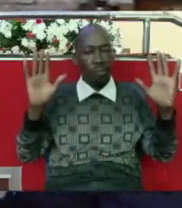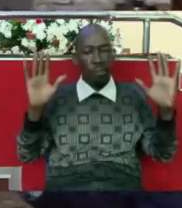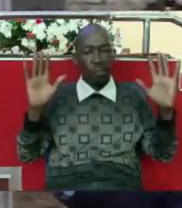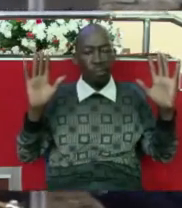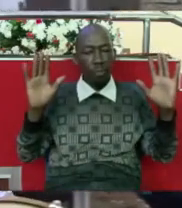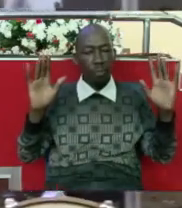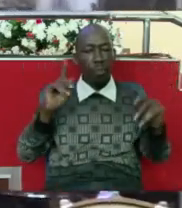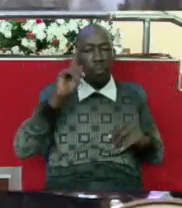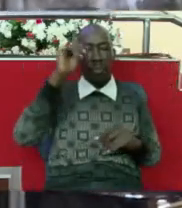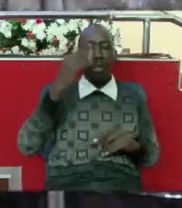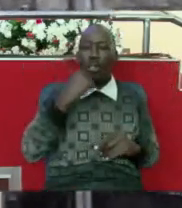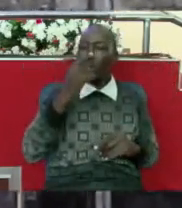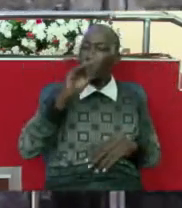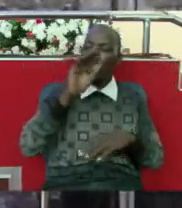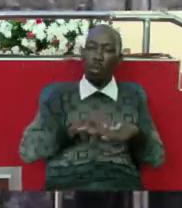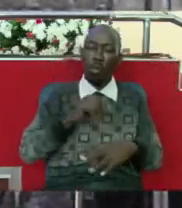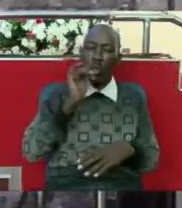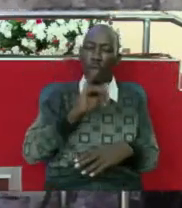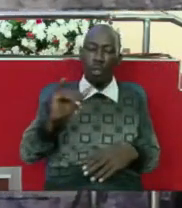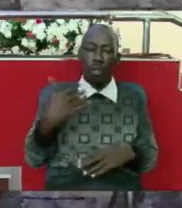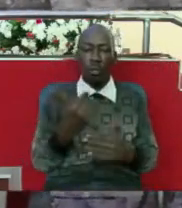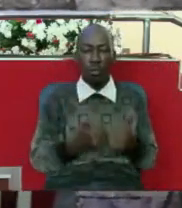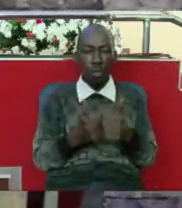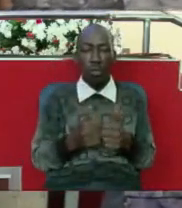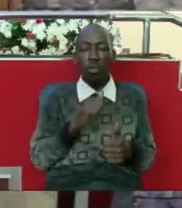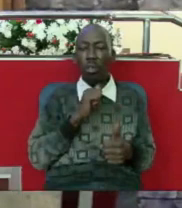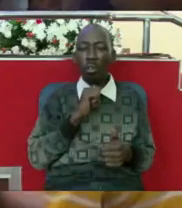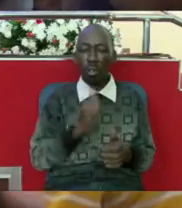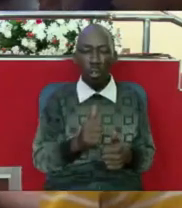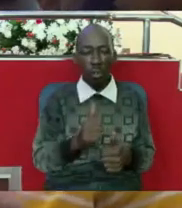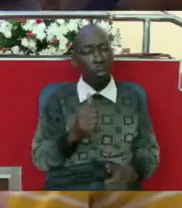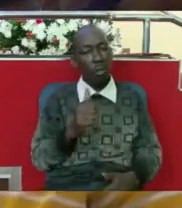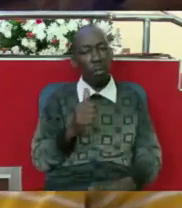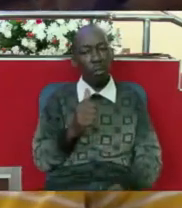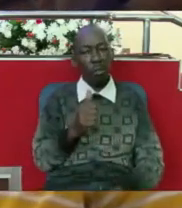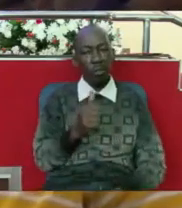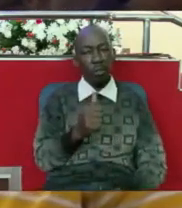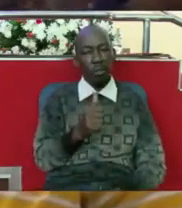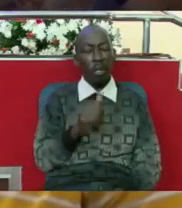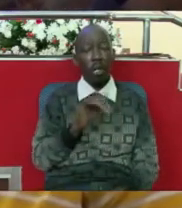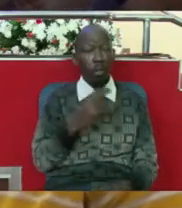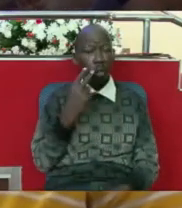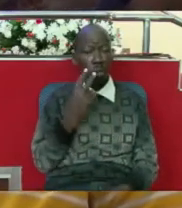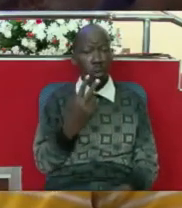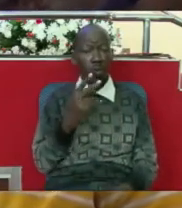You said calling those things that be not as though they were.